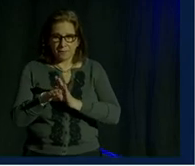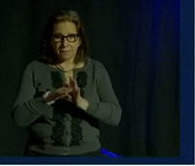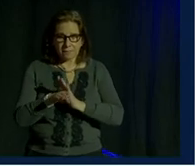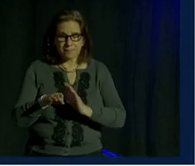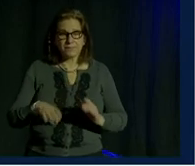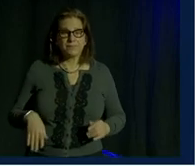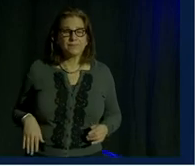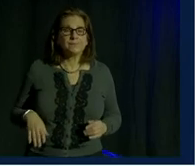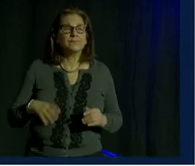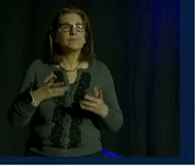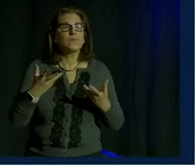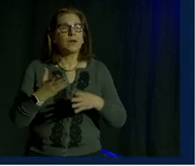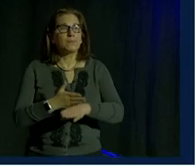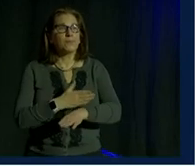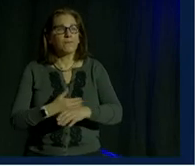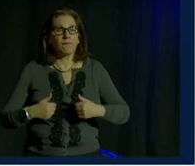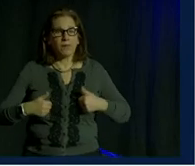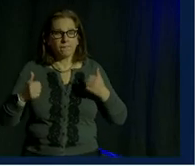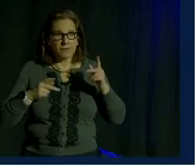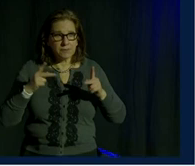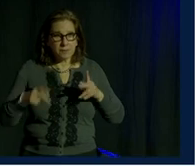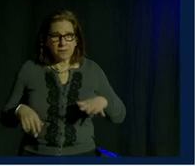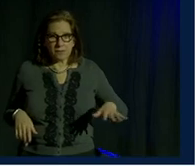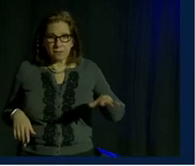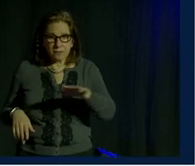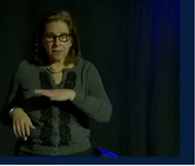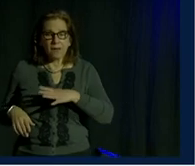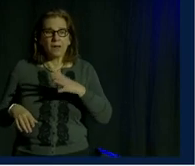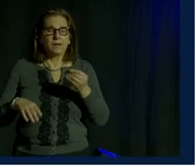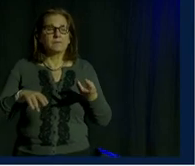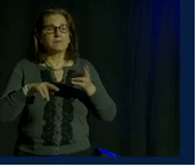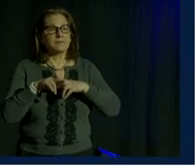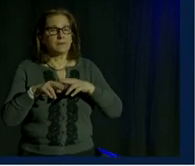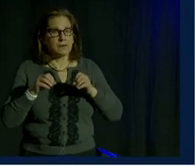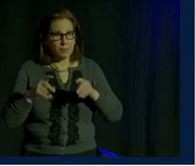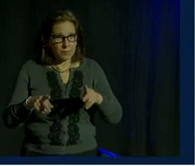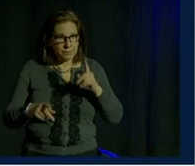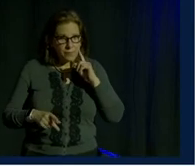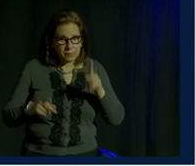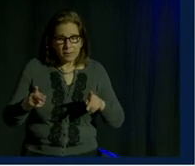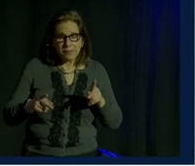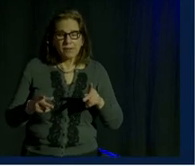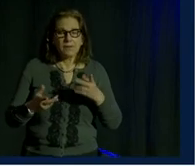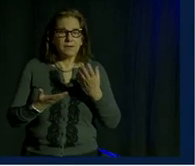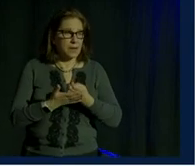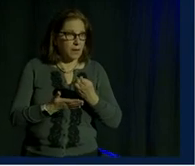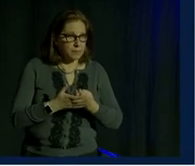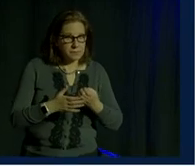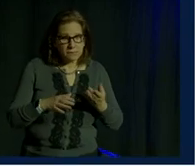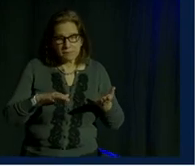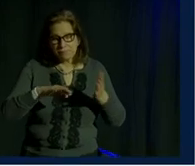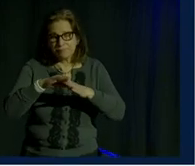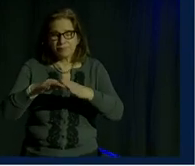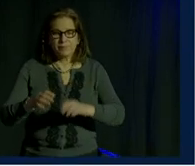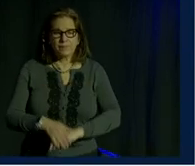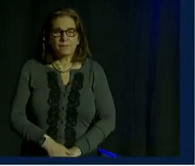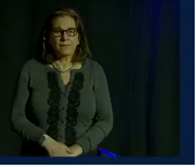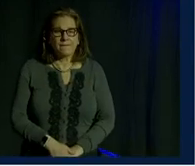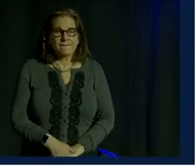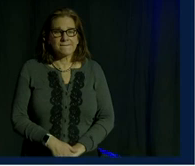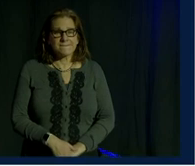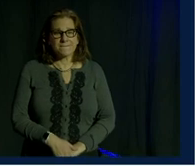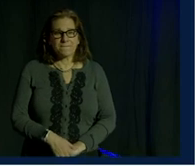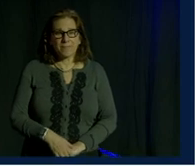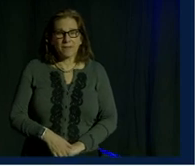conditions that provide enhanced opportunities for economic empowerment and community. Formulate a plan for